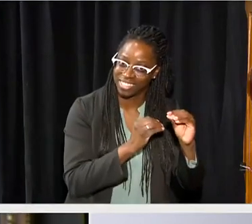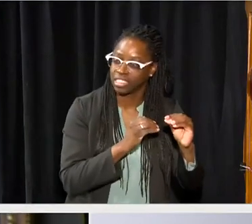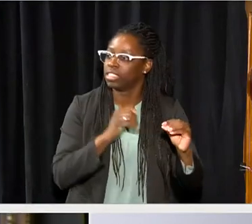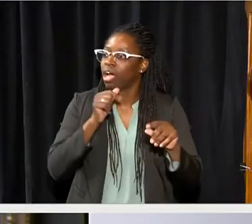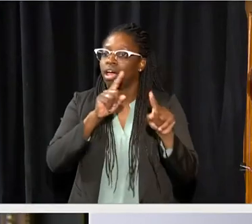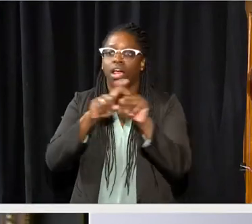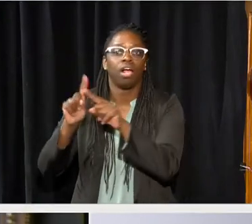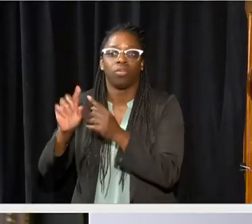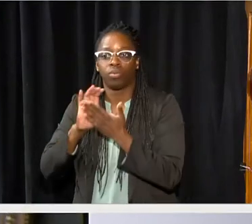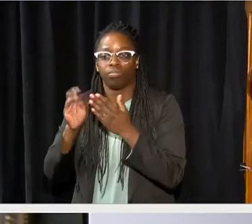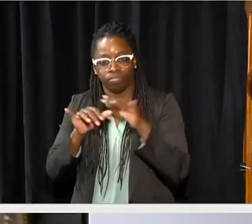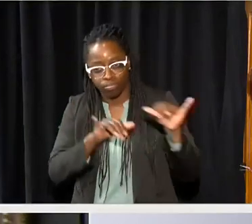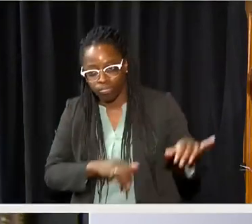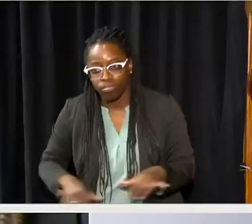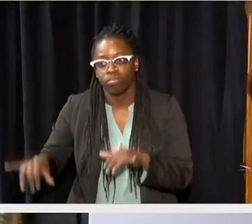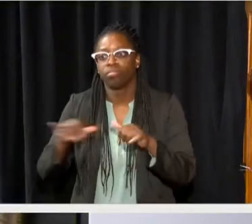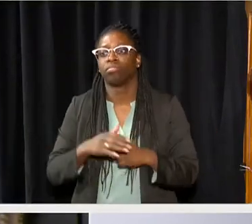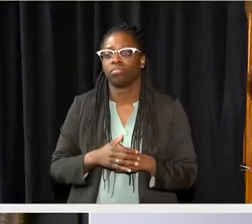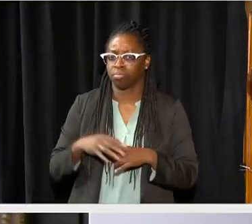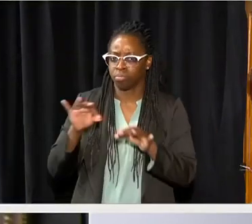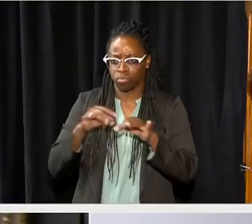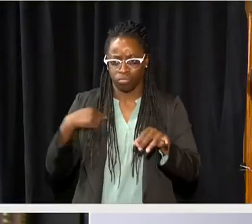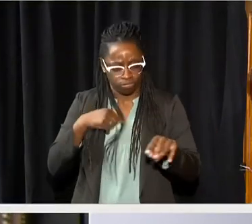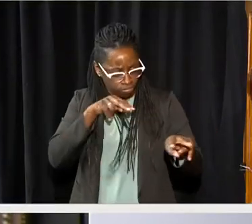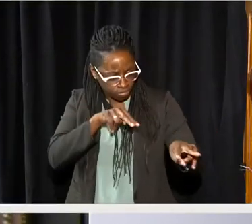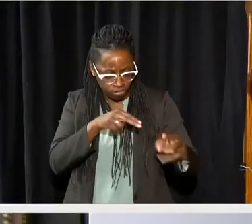adopting best practices every step of the way.